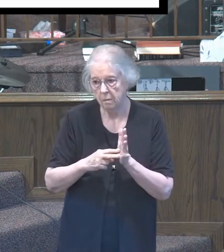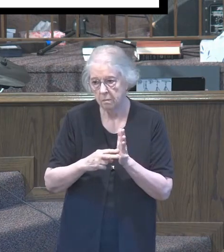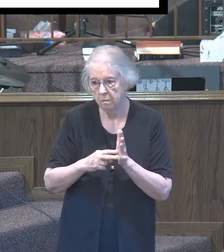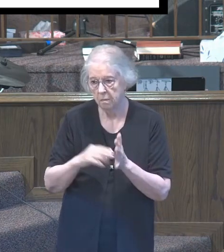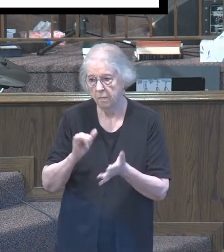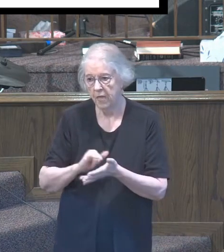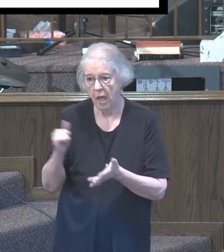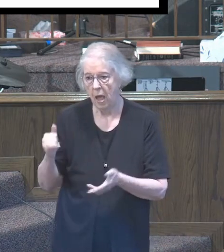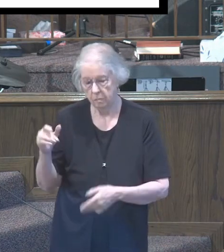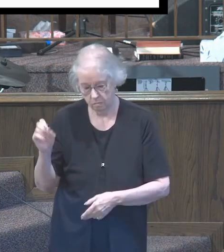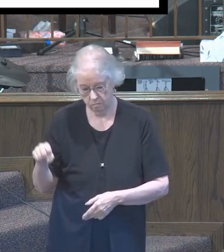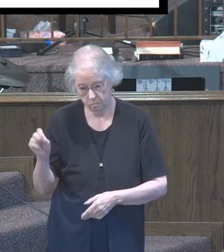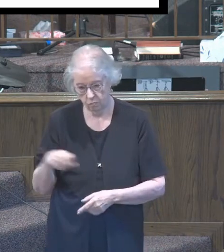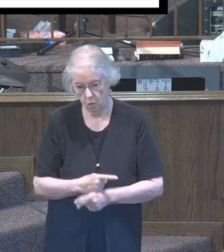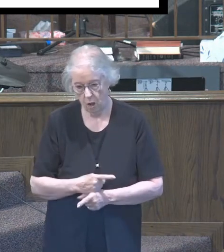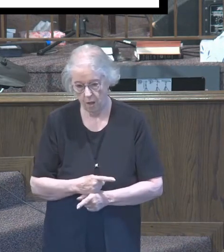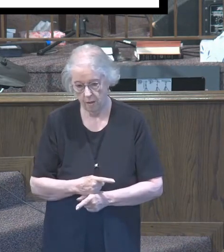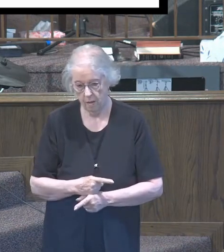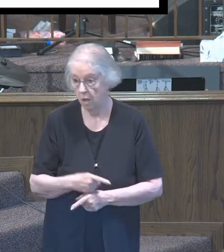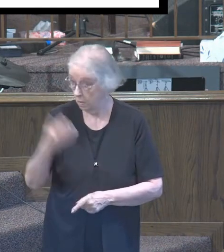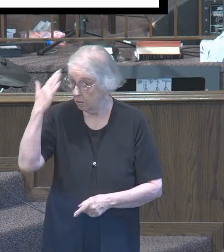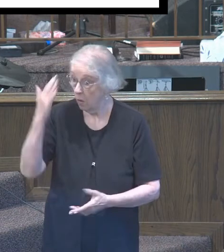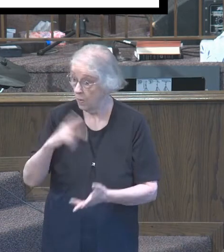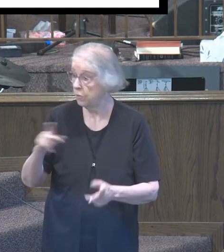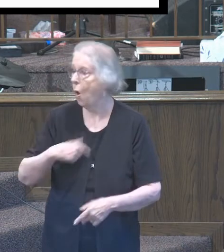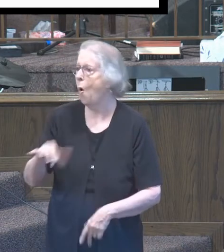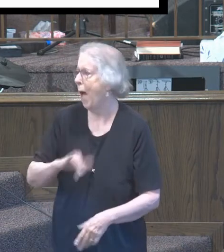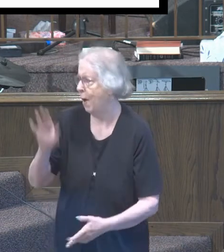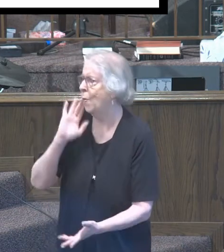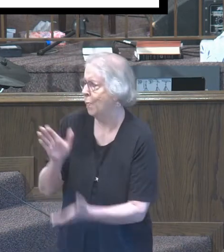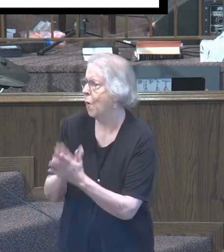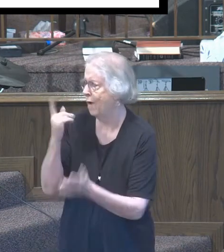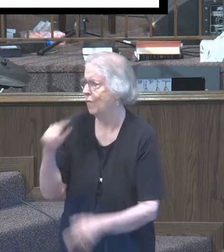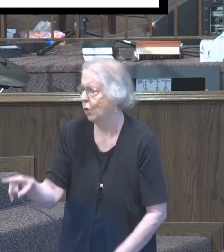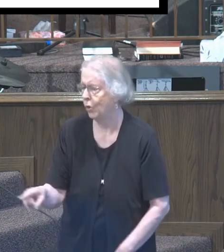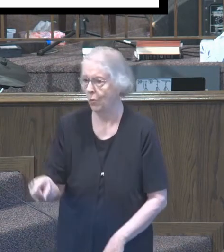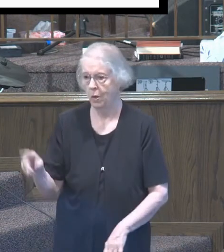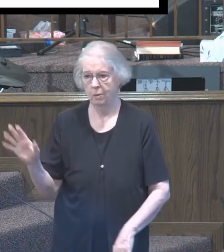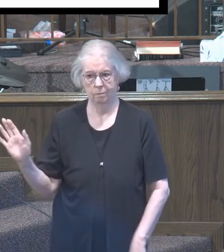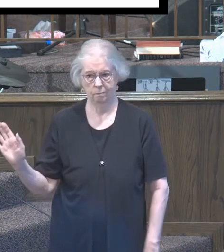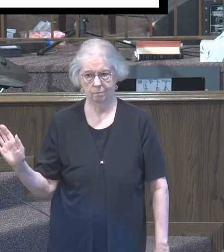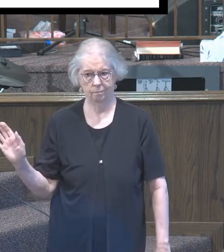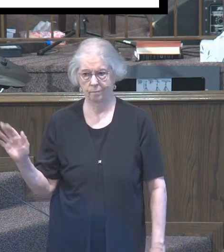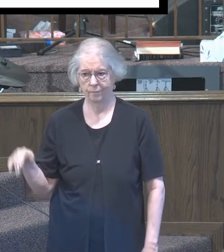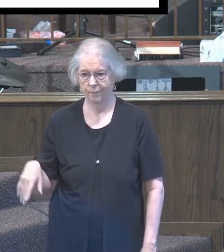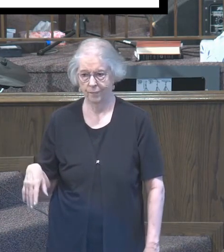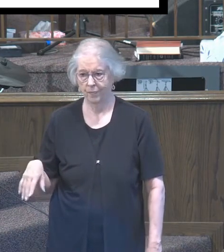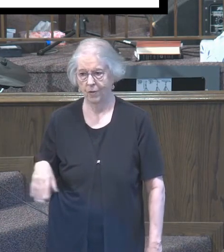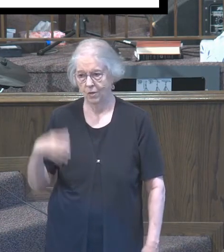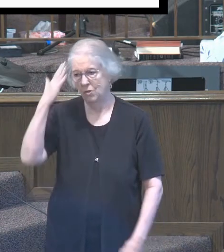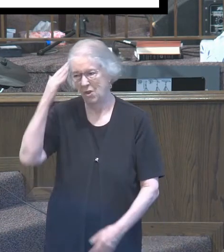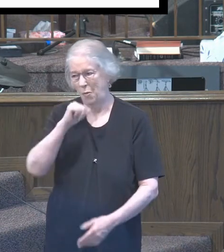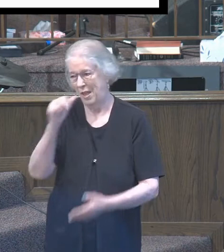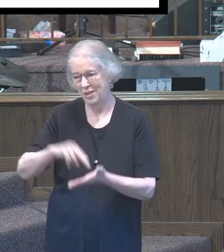it becomes less true. Just say yes and no. When you